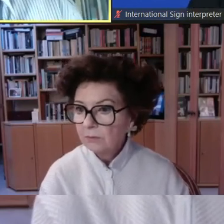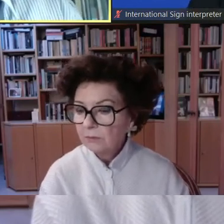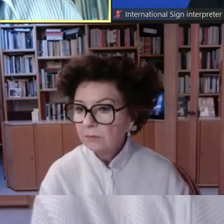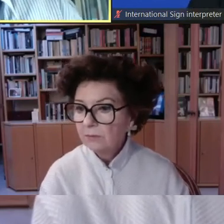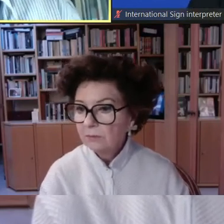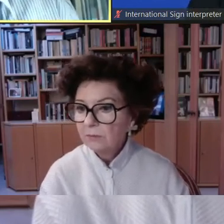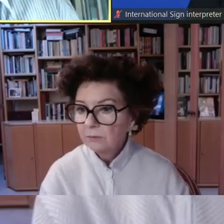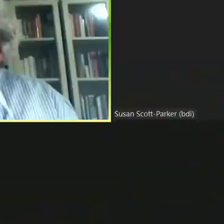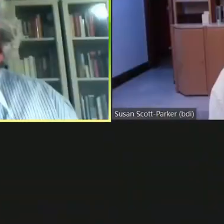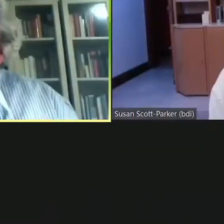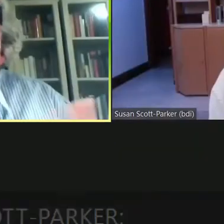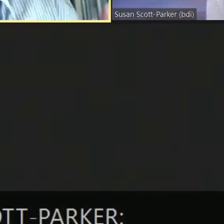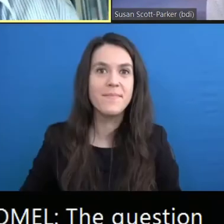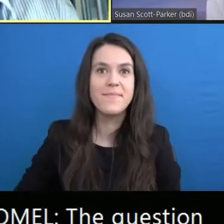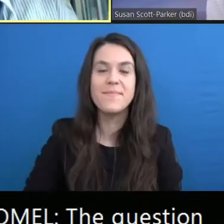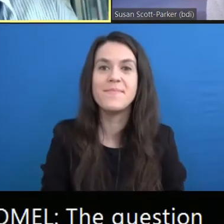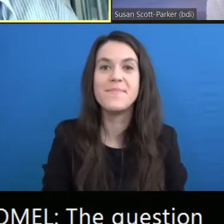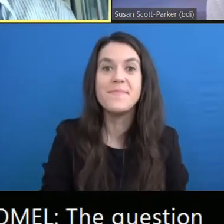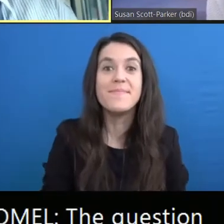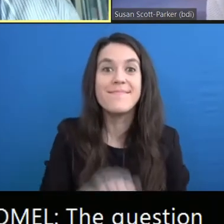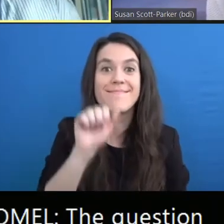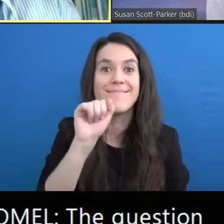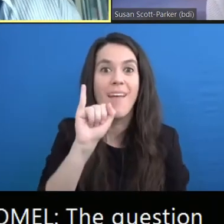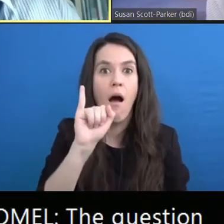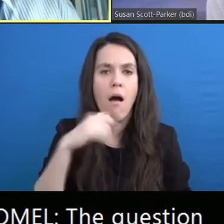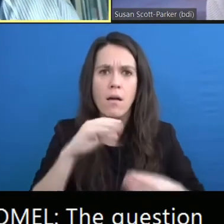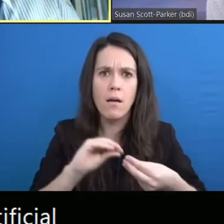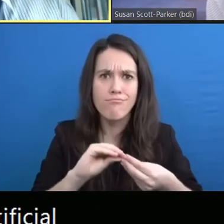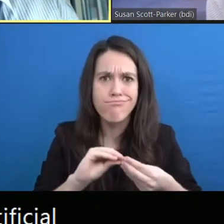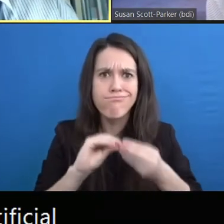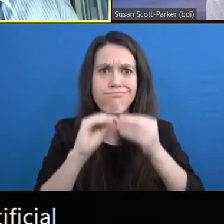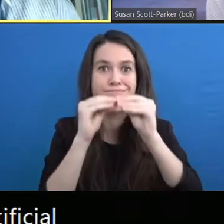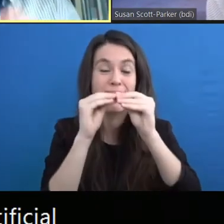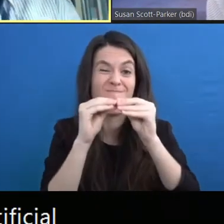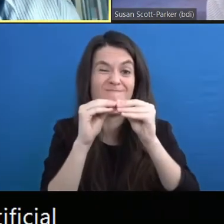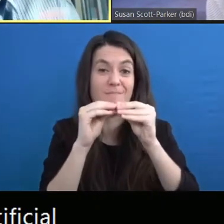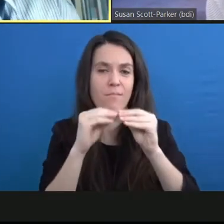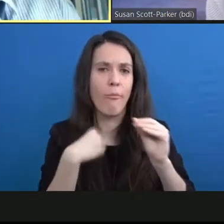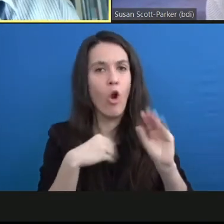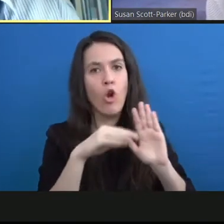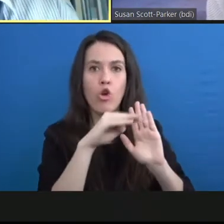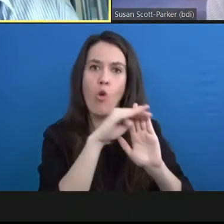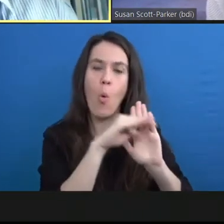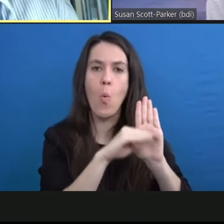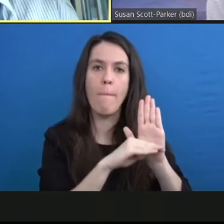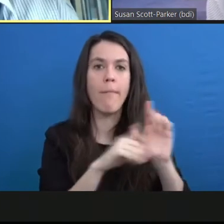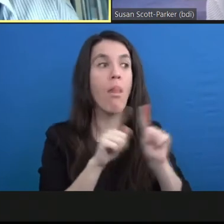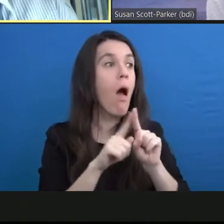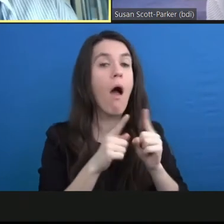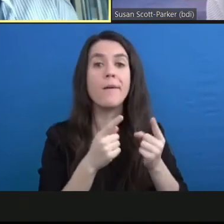from inception in terms of this focus on the norm, on the majority norm versus, of